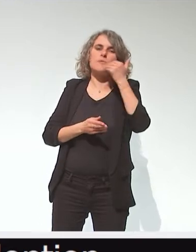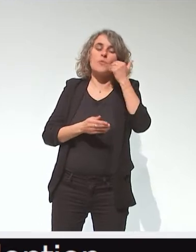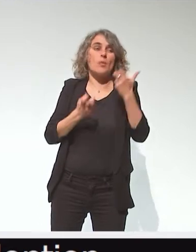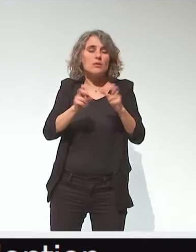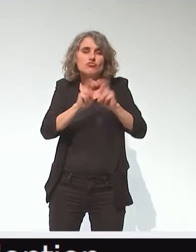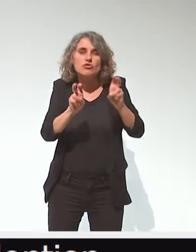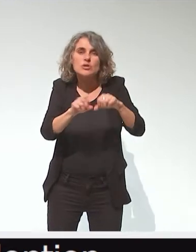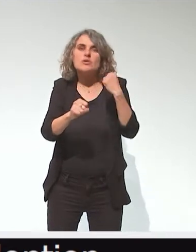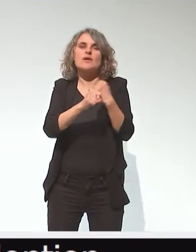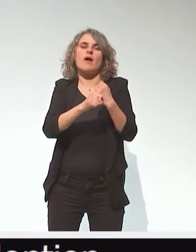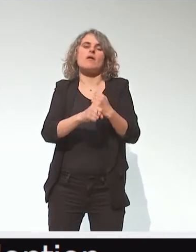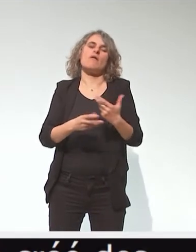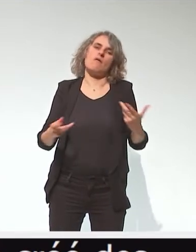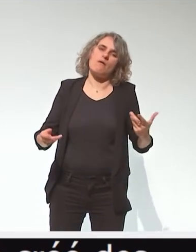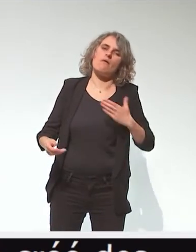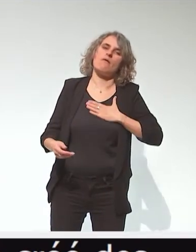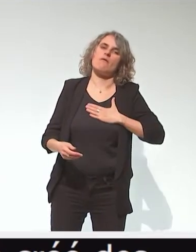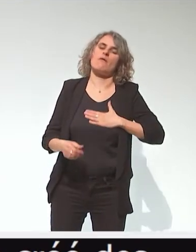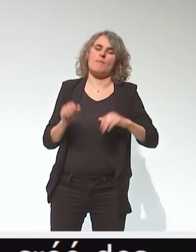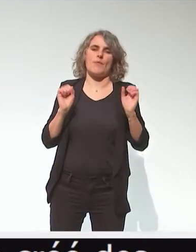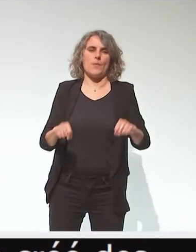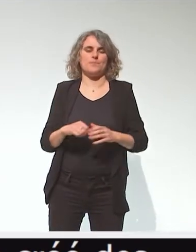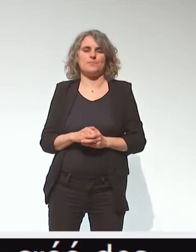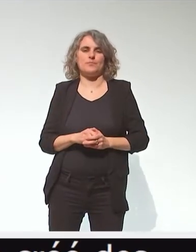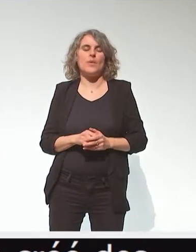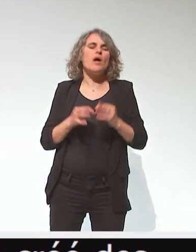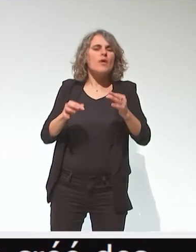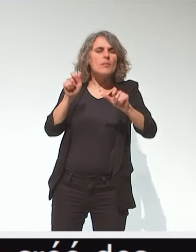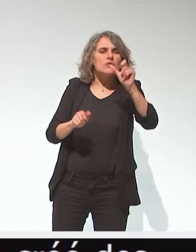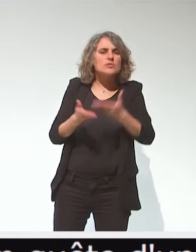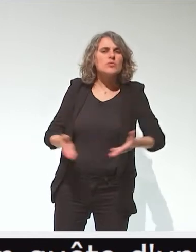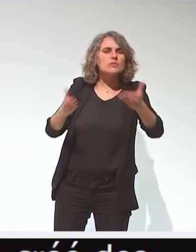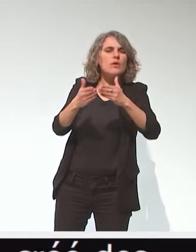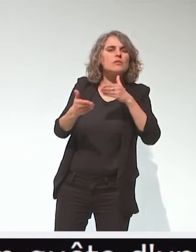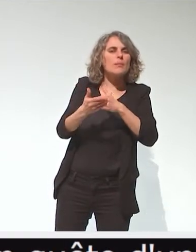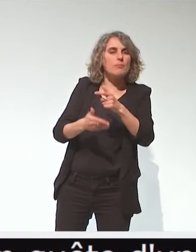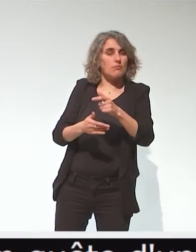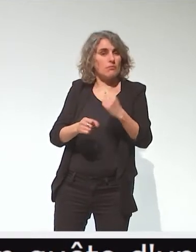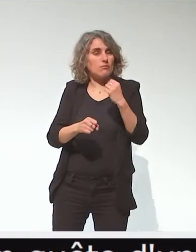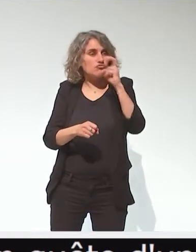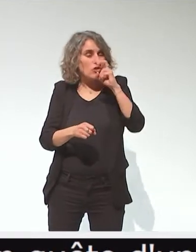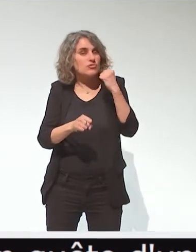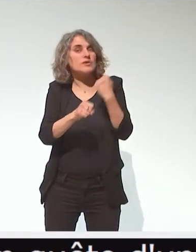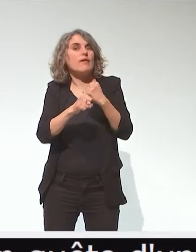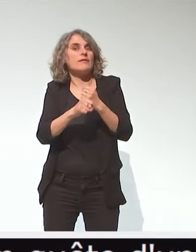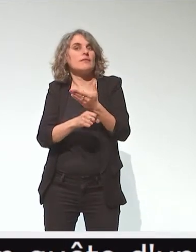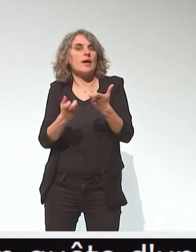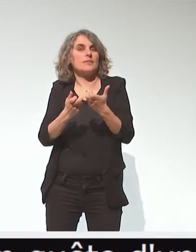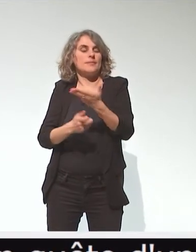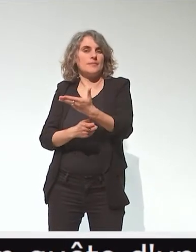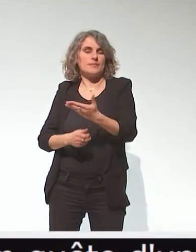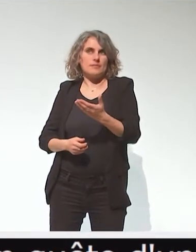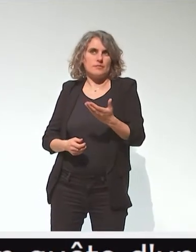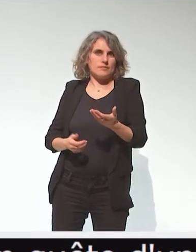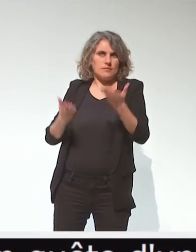disability in the labor market is, of course, a core task of the public employment services. So it's